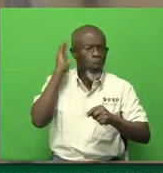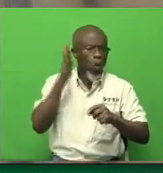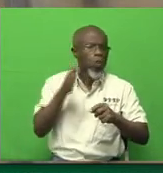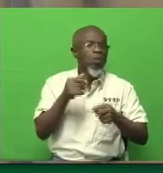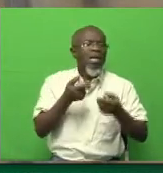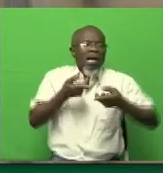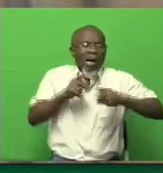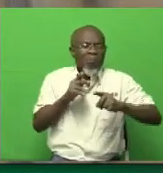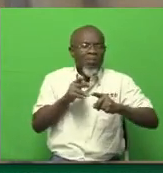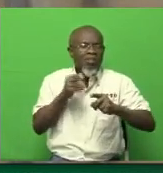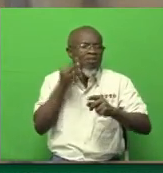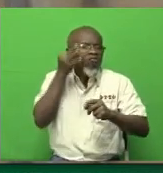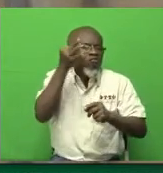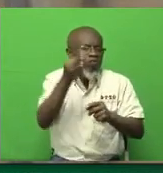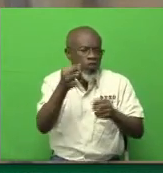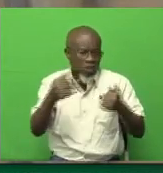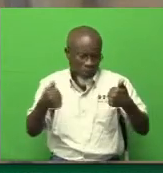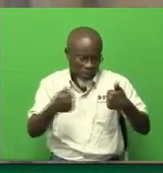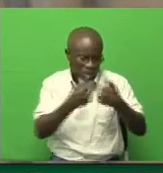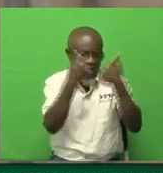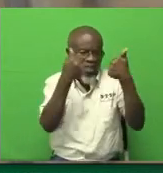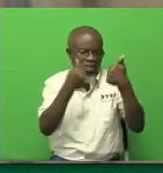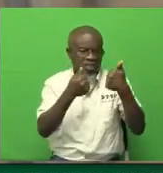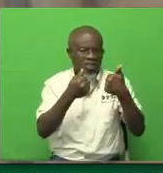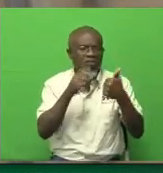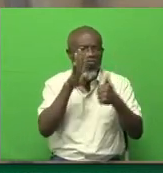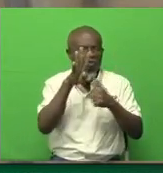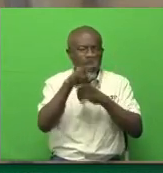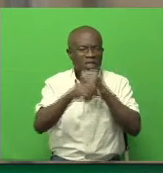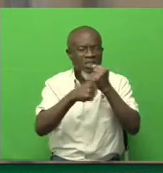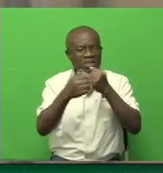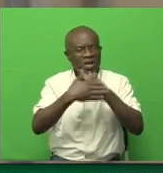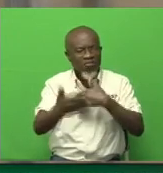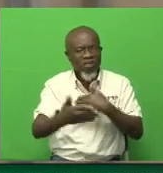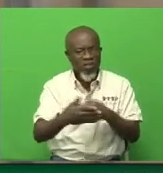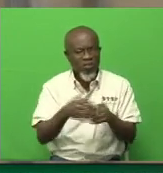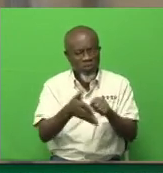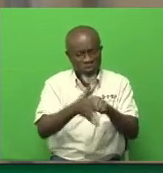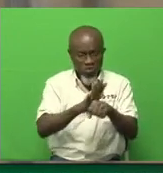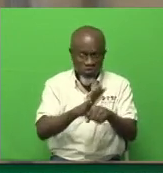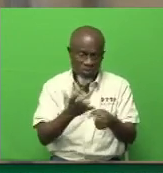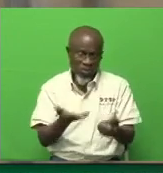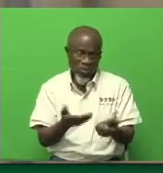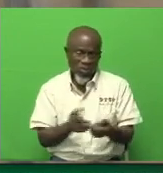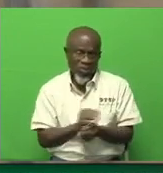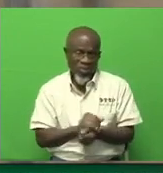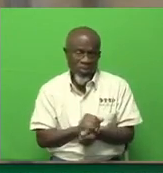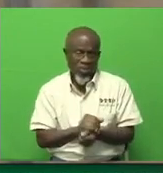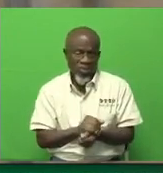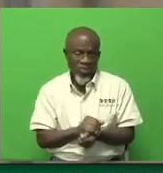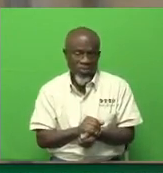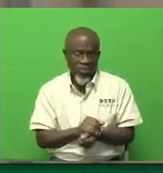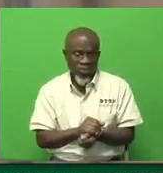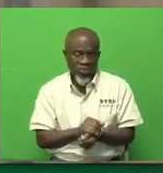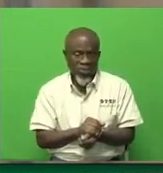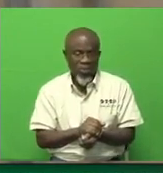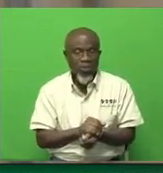that we would face as a country a mere four years later which would be the covid-19 pandemic of 2020.